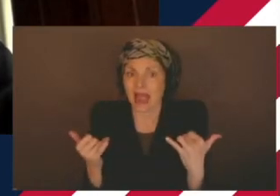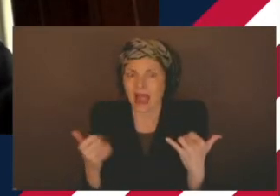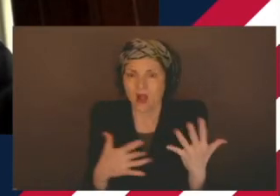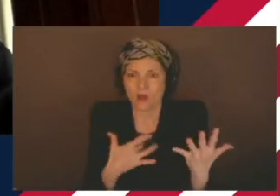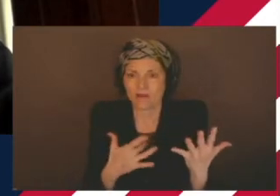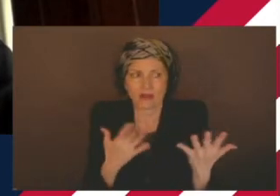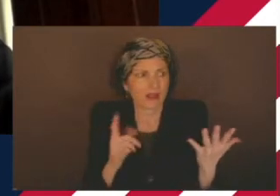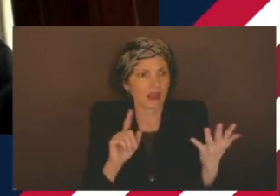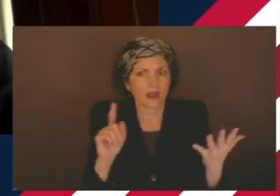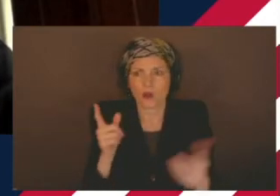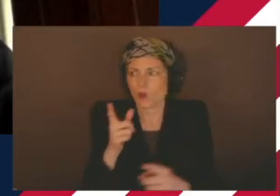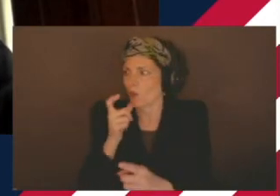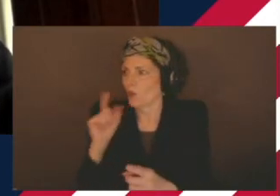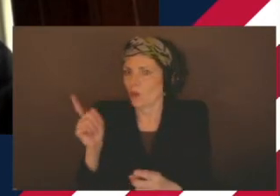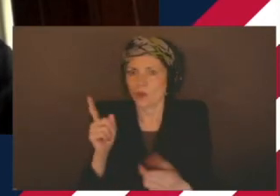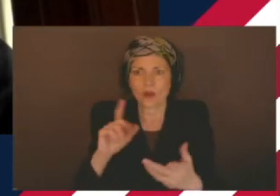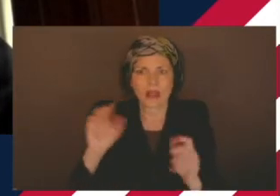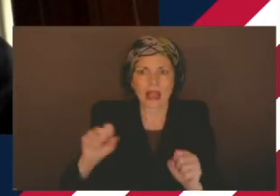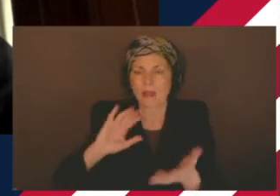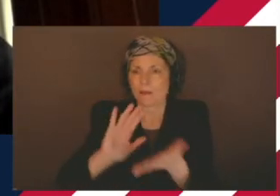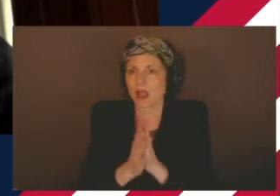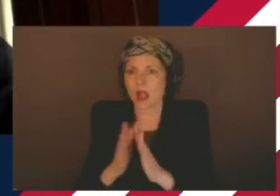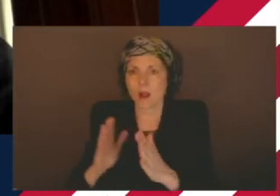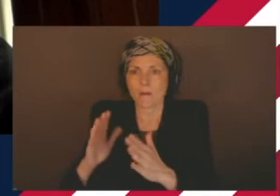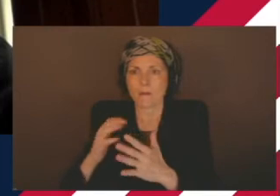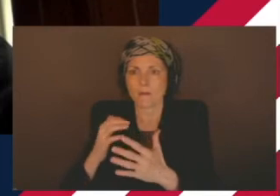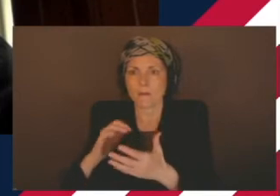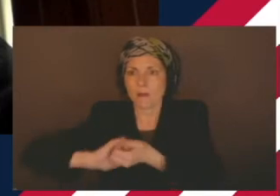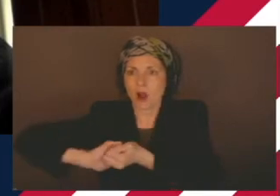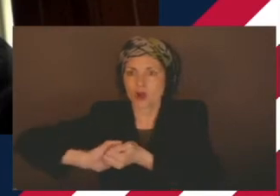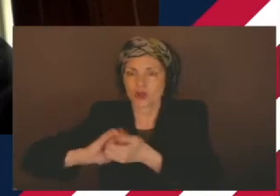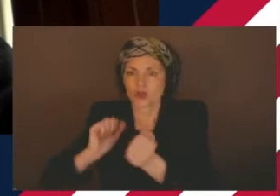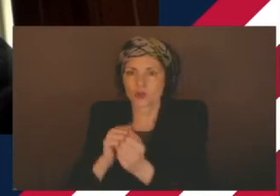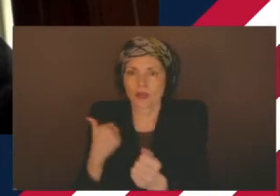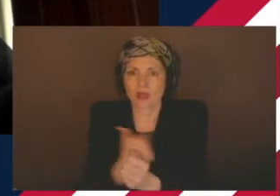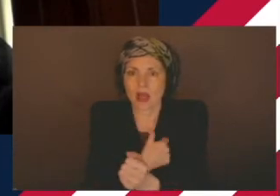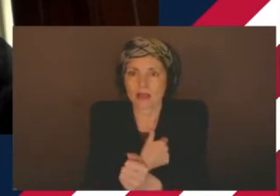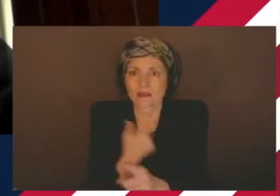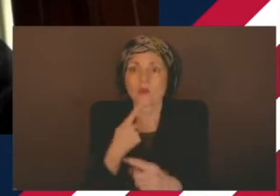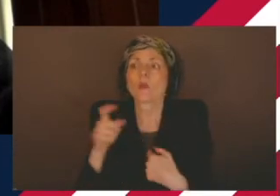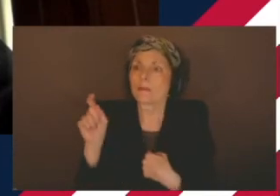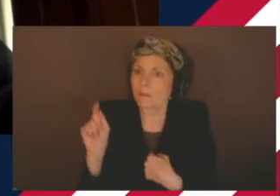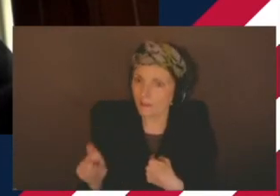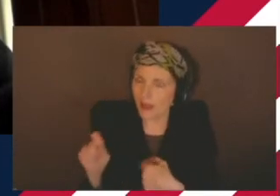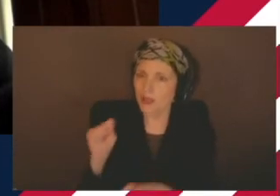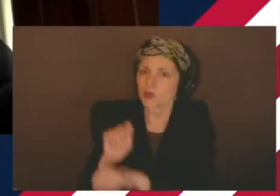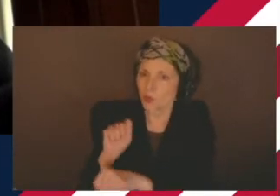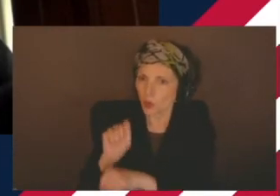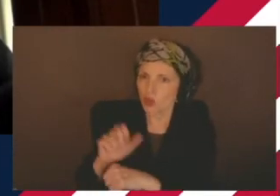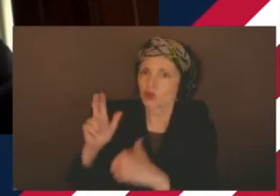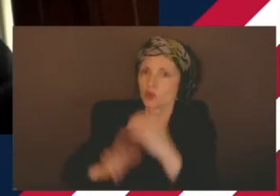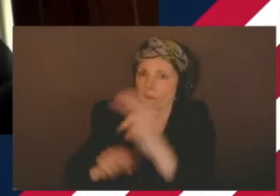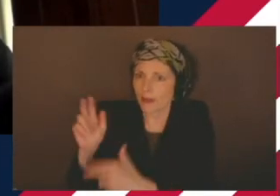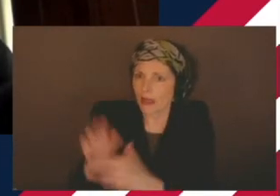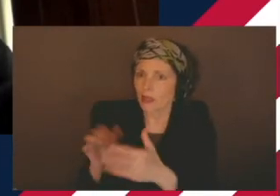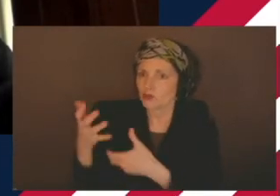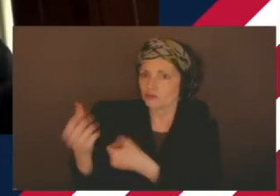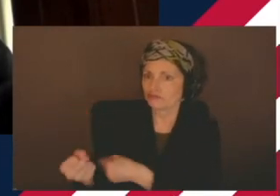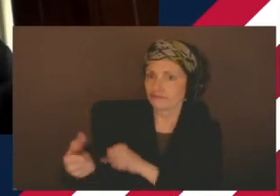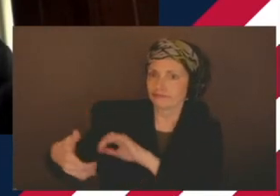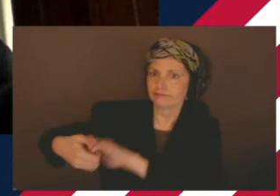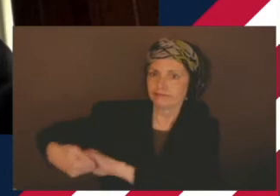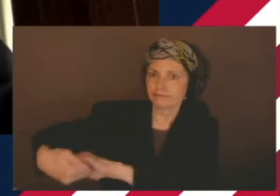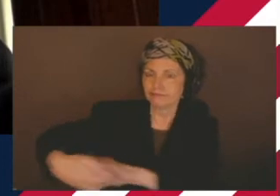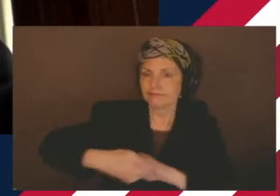United States. We need to work with our allies and partners to address shared threats, bolstering democracy and countering authoritarianism,